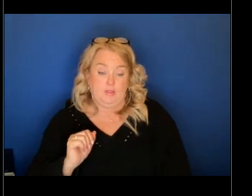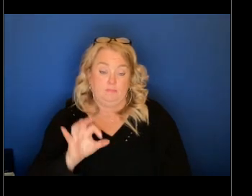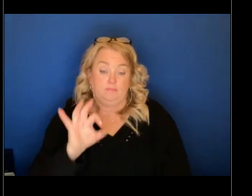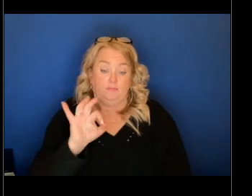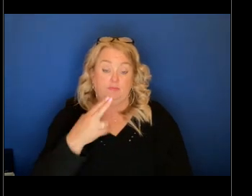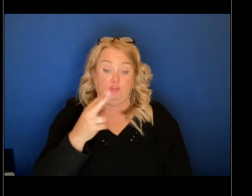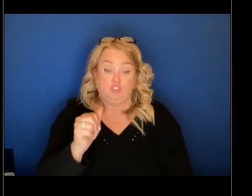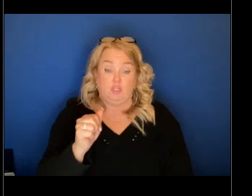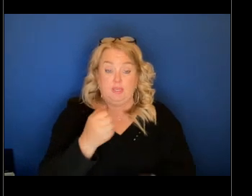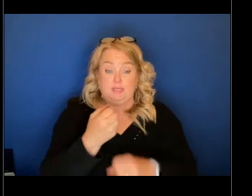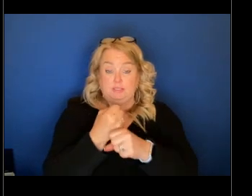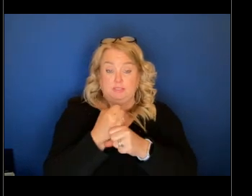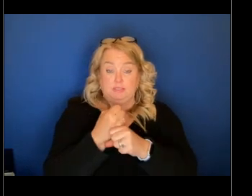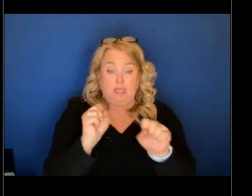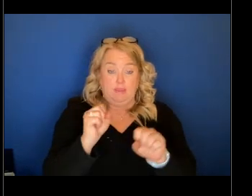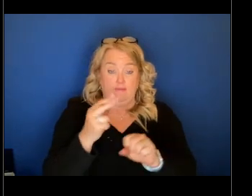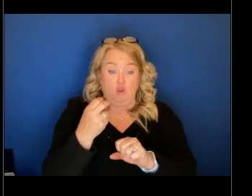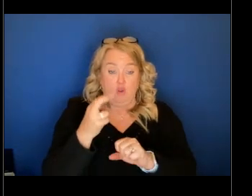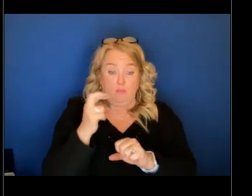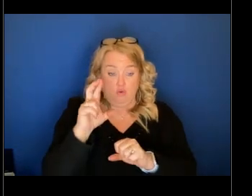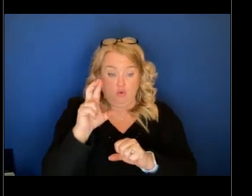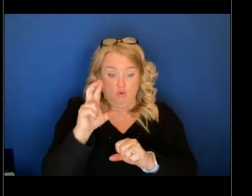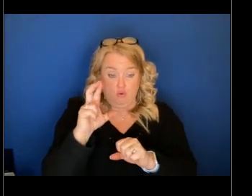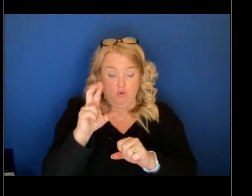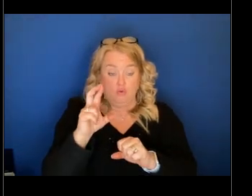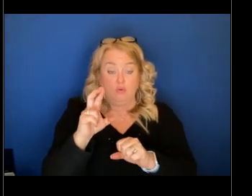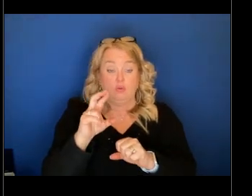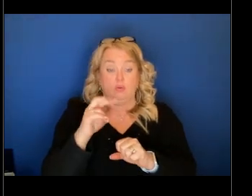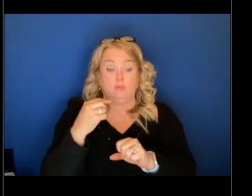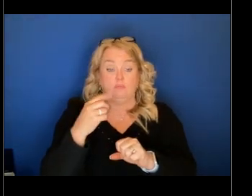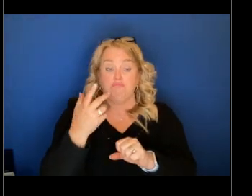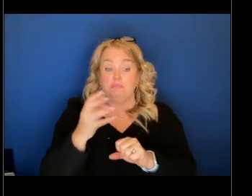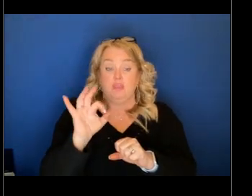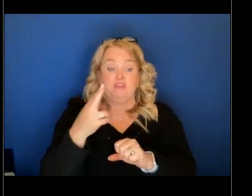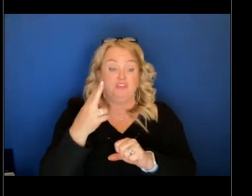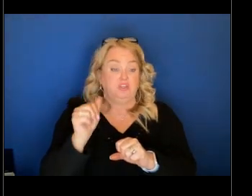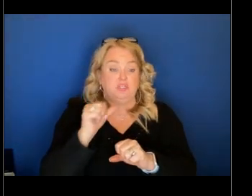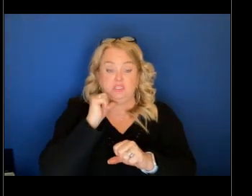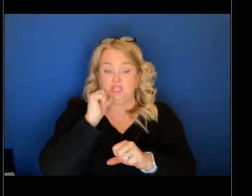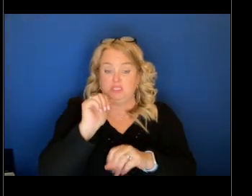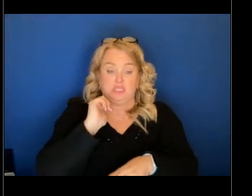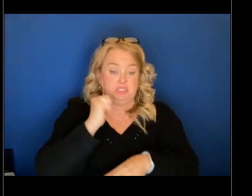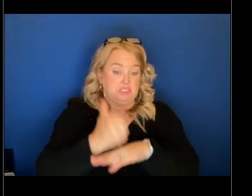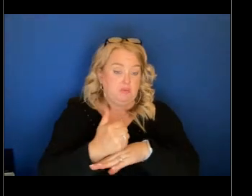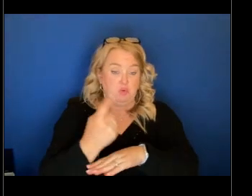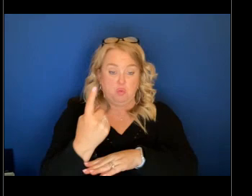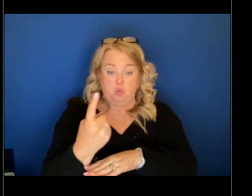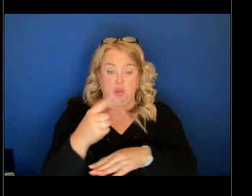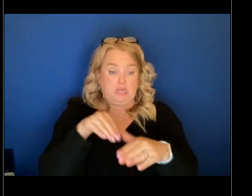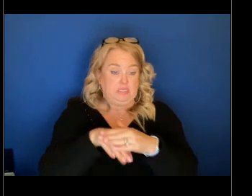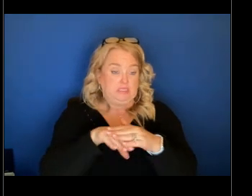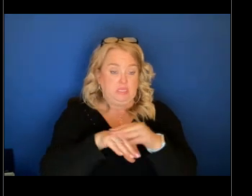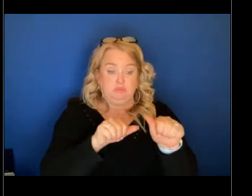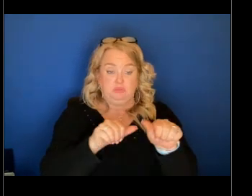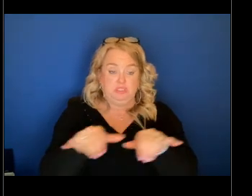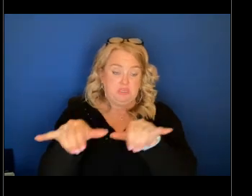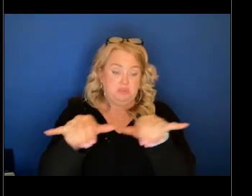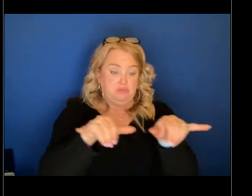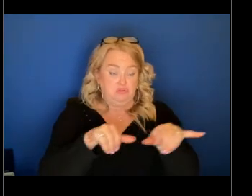FHA safe harbors. The FHA does not establish a single accessibility